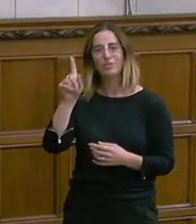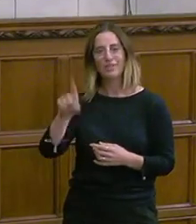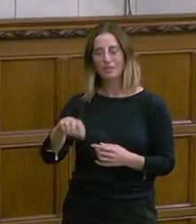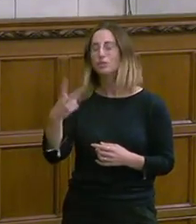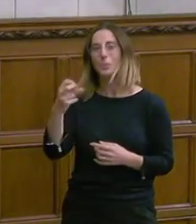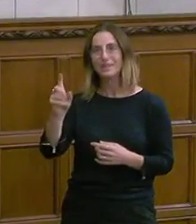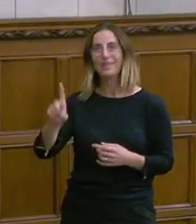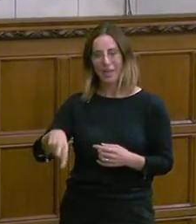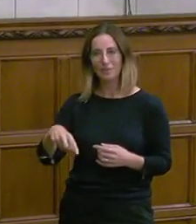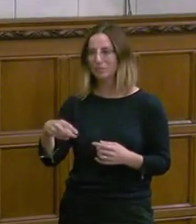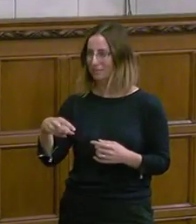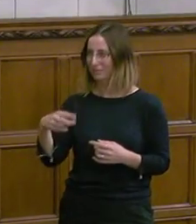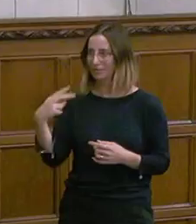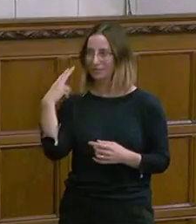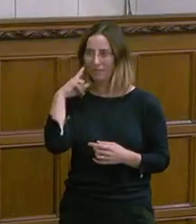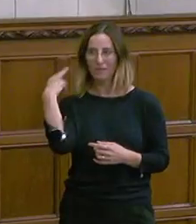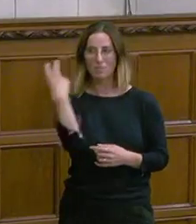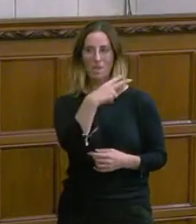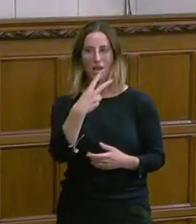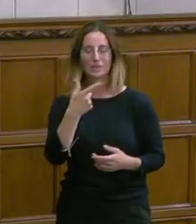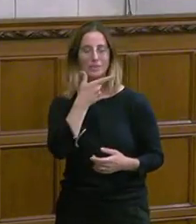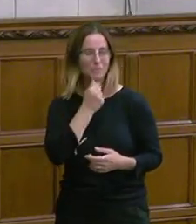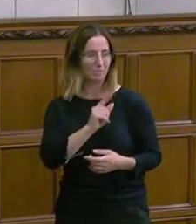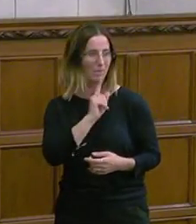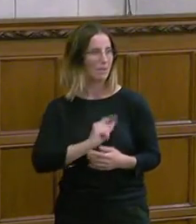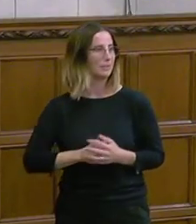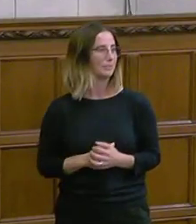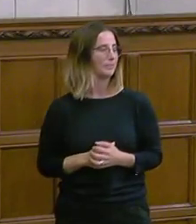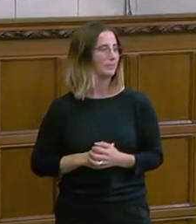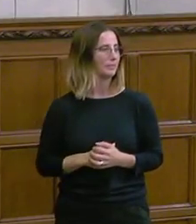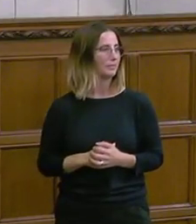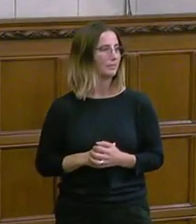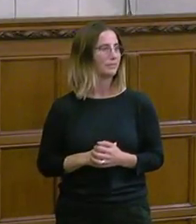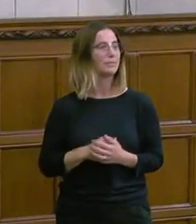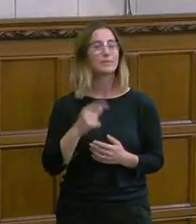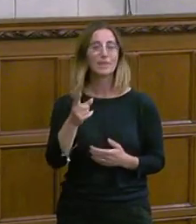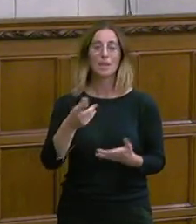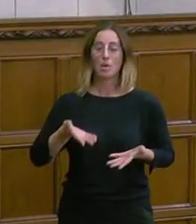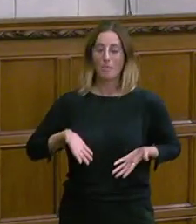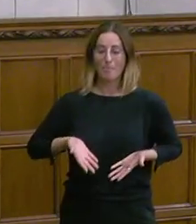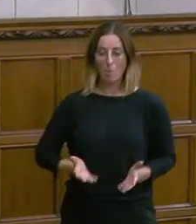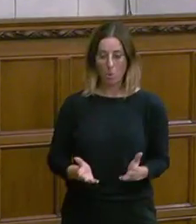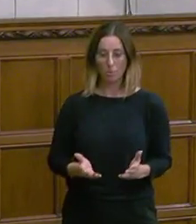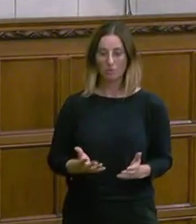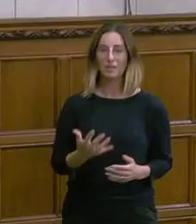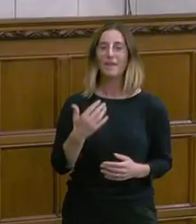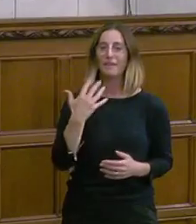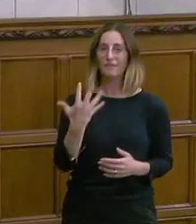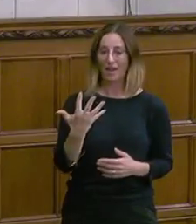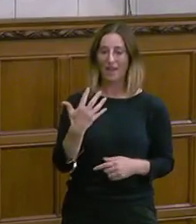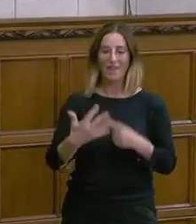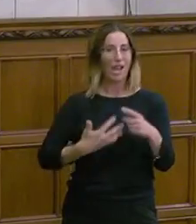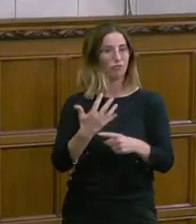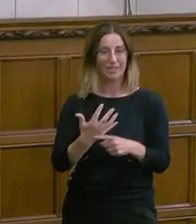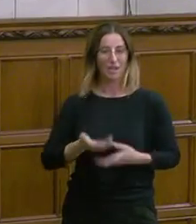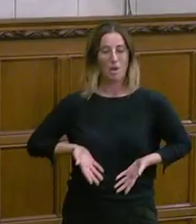year, 75 babies are born deaf in Scotland, and of these, around 5 are born with severe to profound hearing loss. That means there's